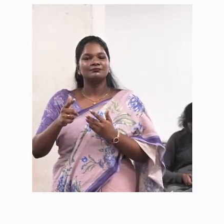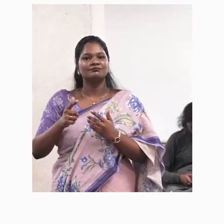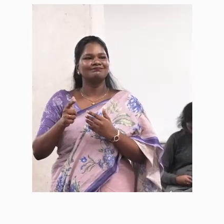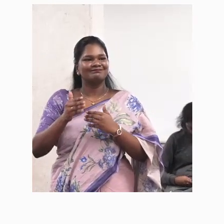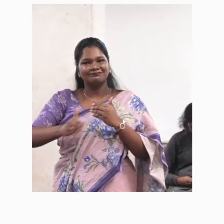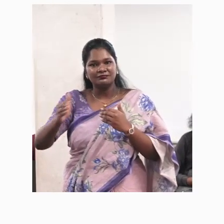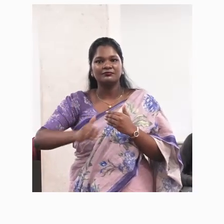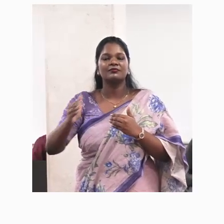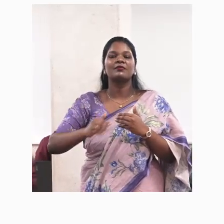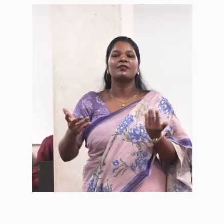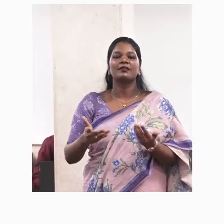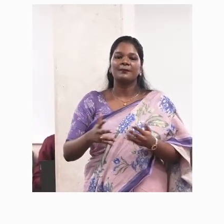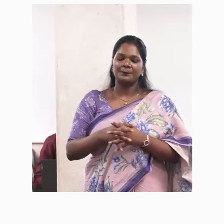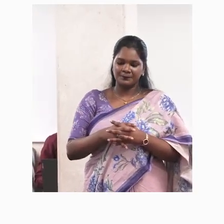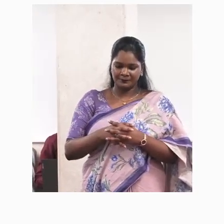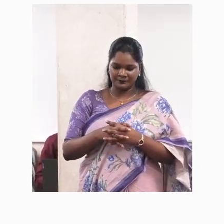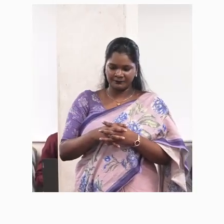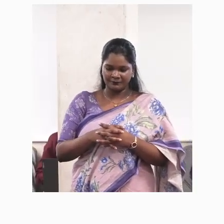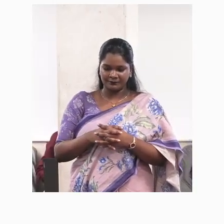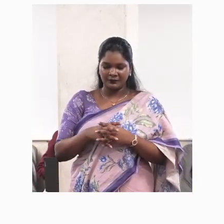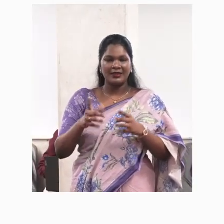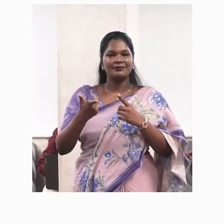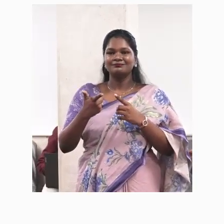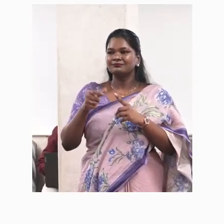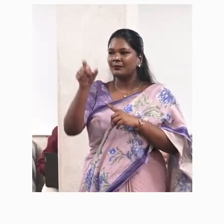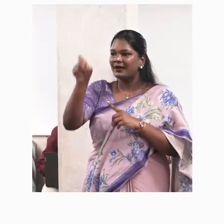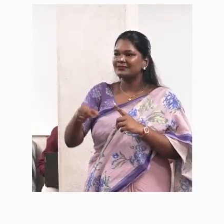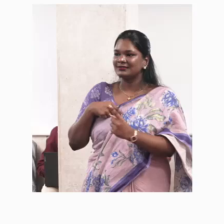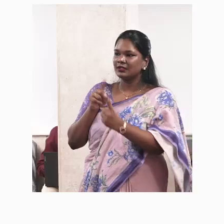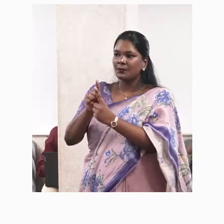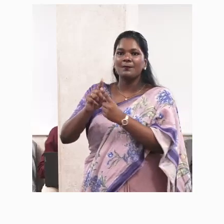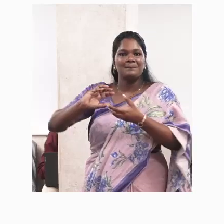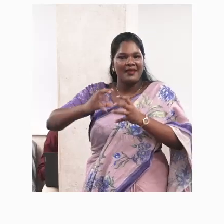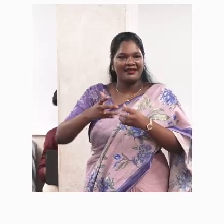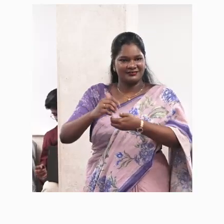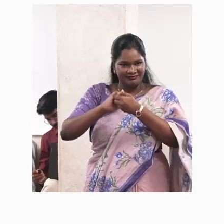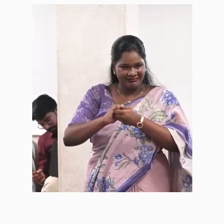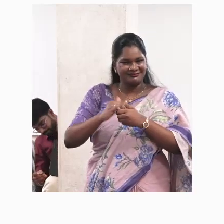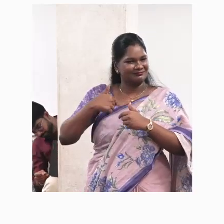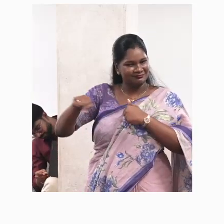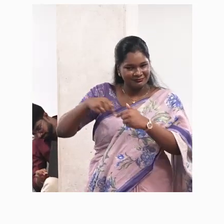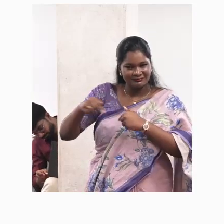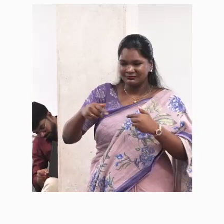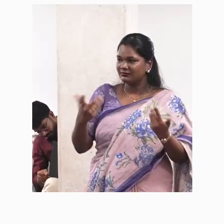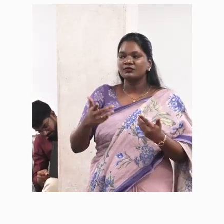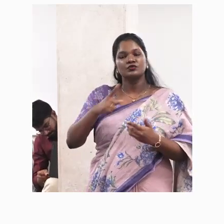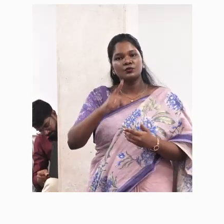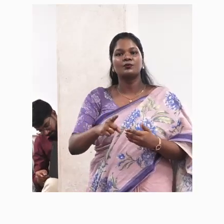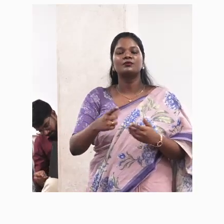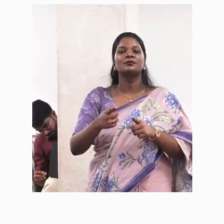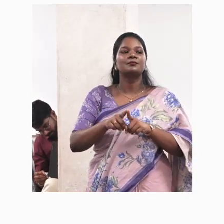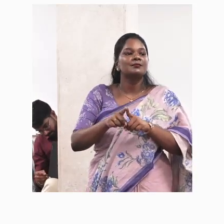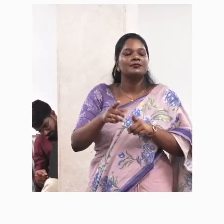spontaneity of the relationship that you create in that moment. But for sure is a